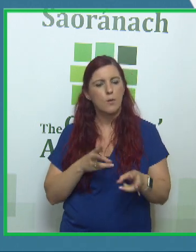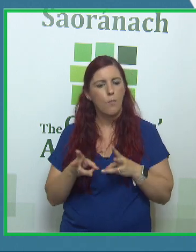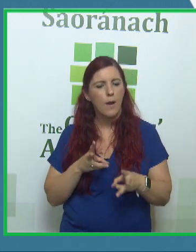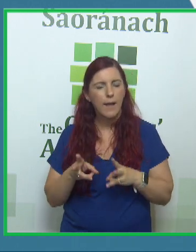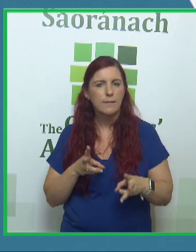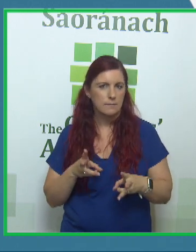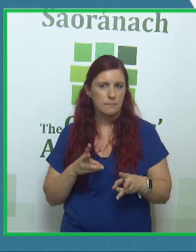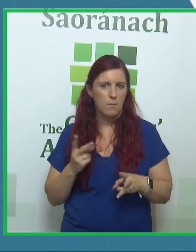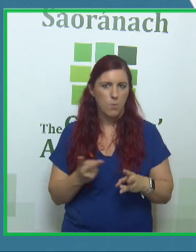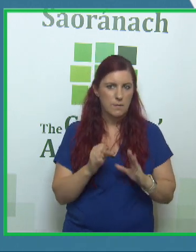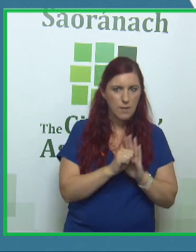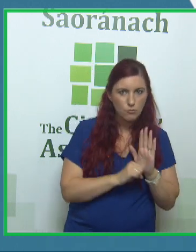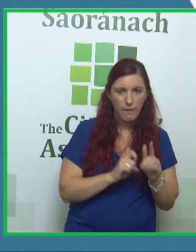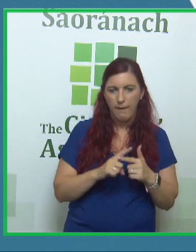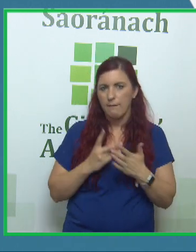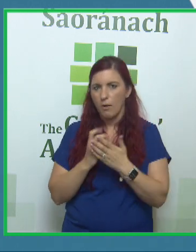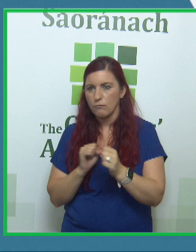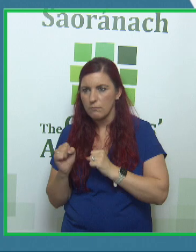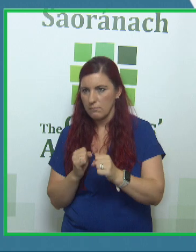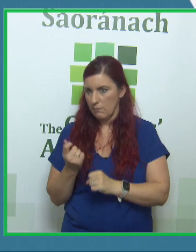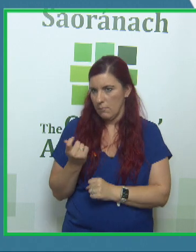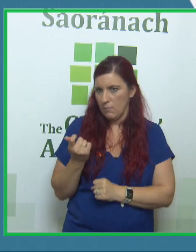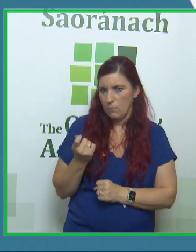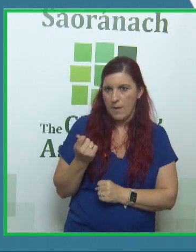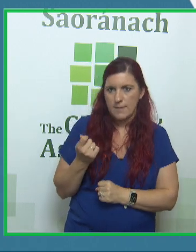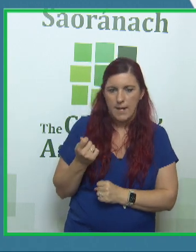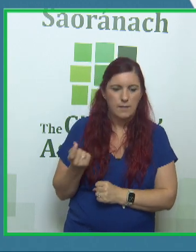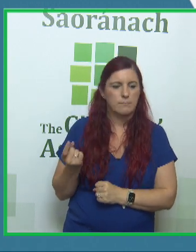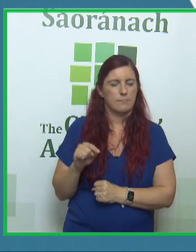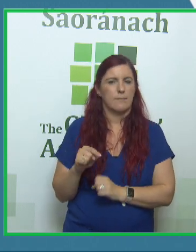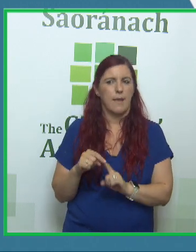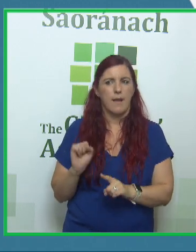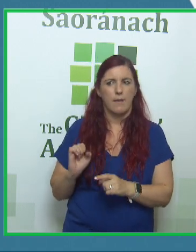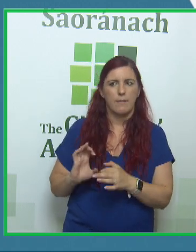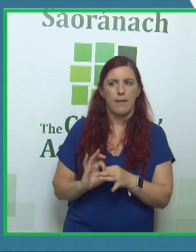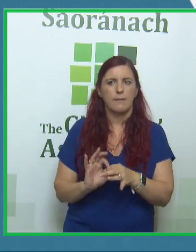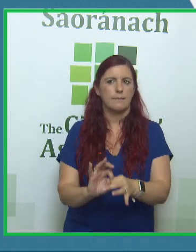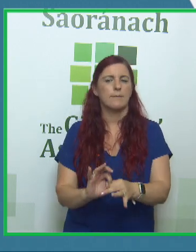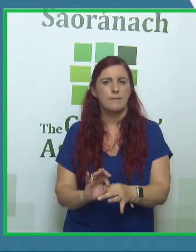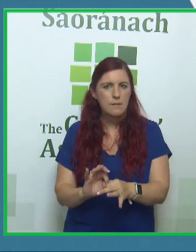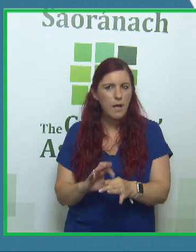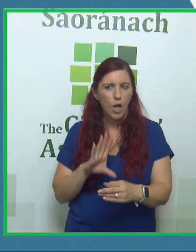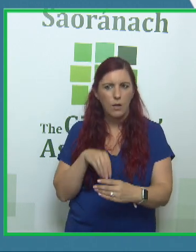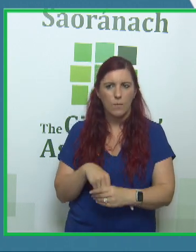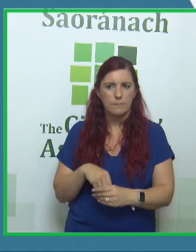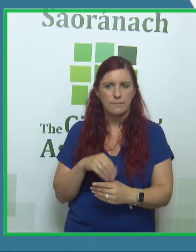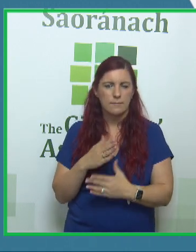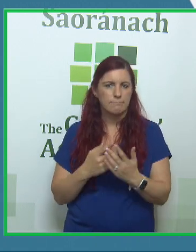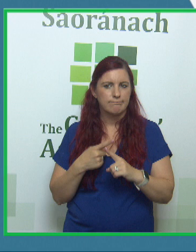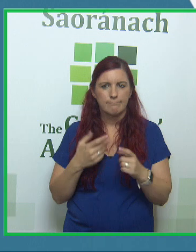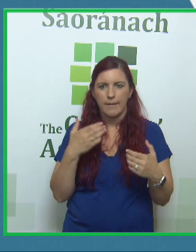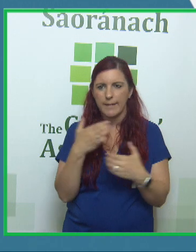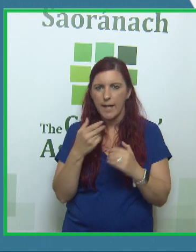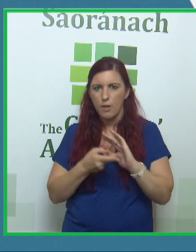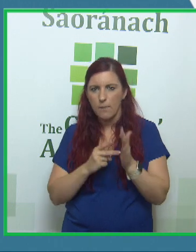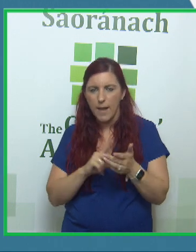both statutory and voluntary. Recently there have been initiatives, and we'll hear more about them, to link these engagements more effectively, including through integrated care plans and